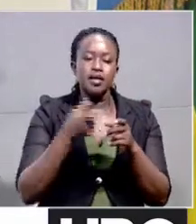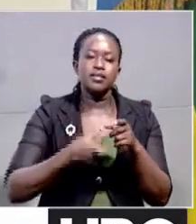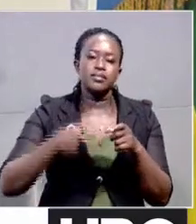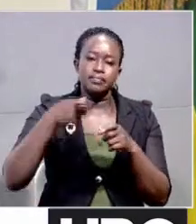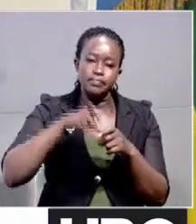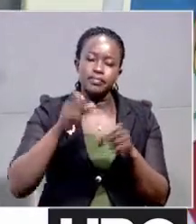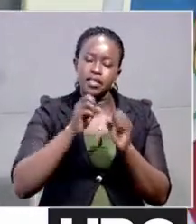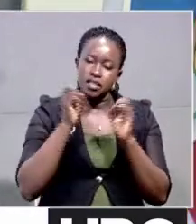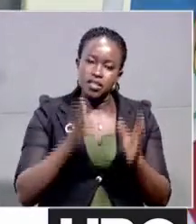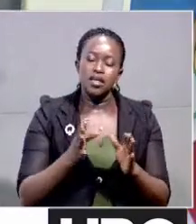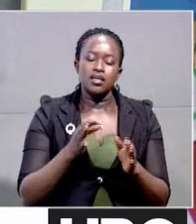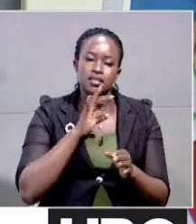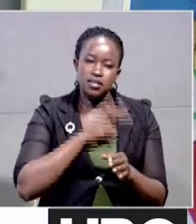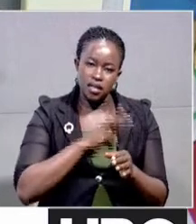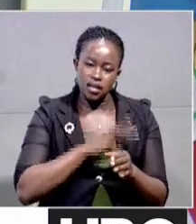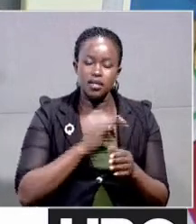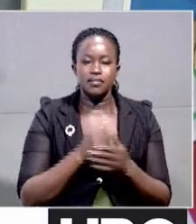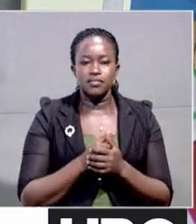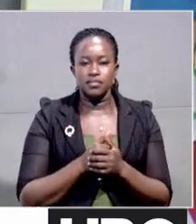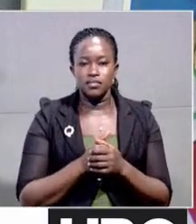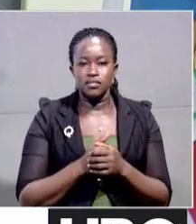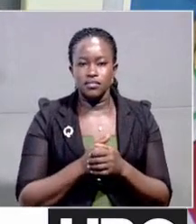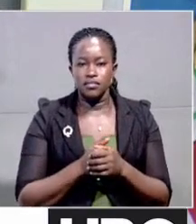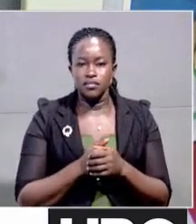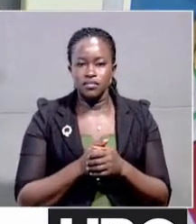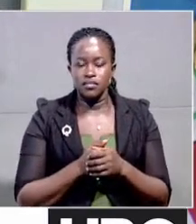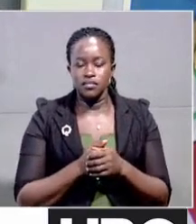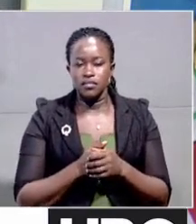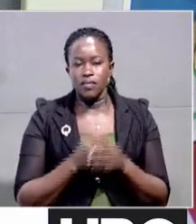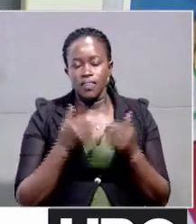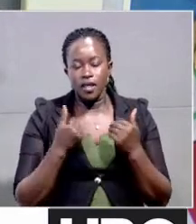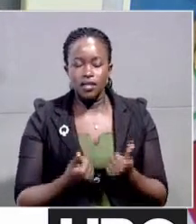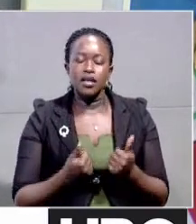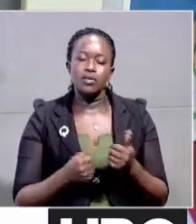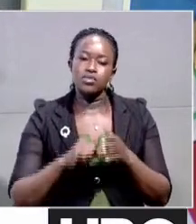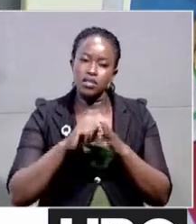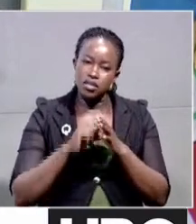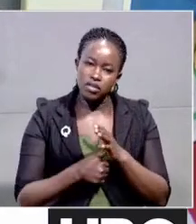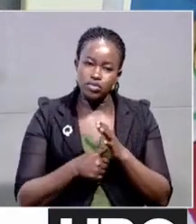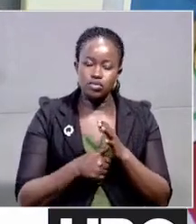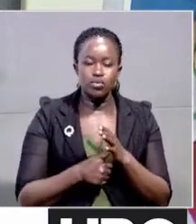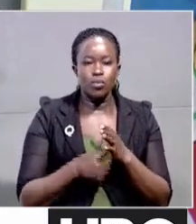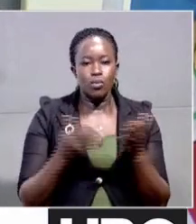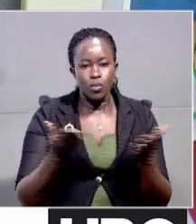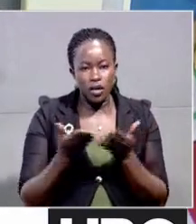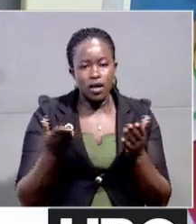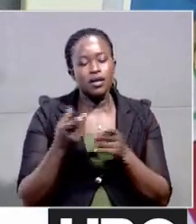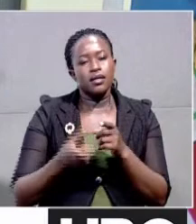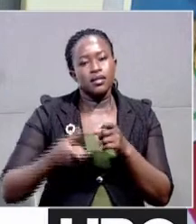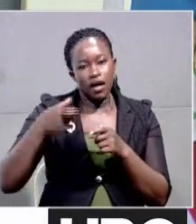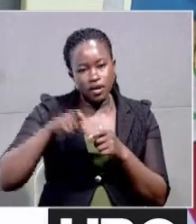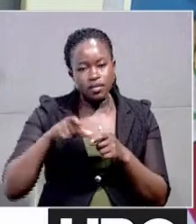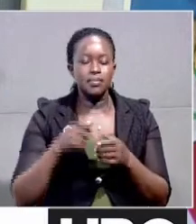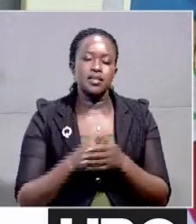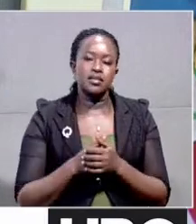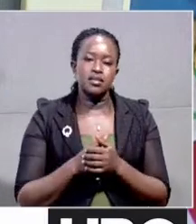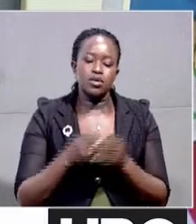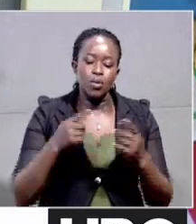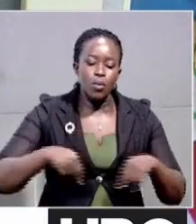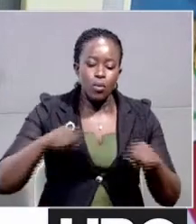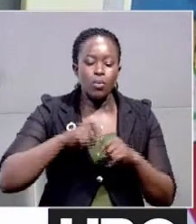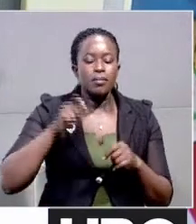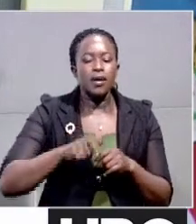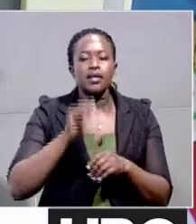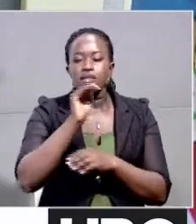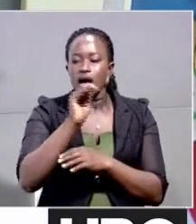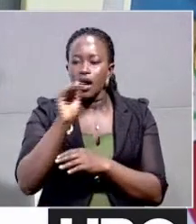teachers' salary. The argument, the issue now is enhancement. We should be asking